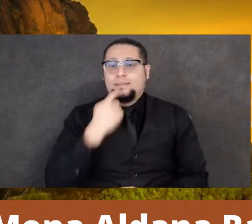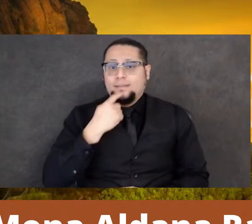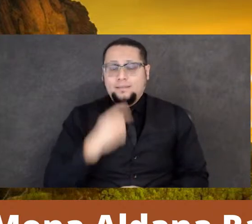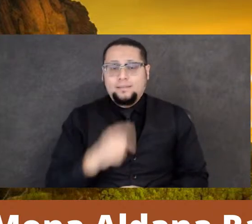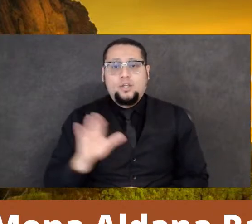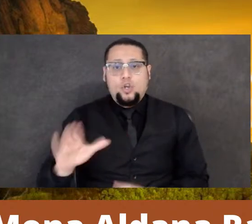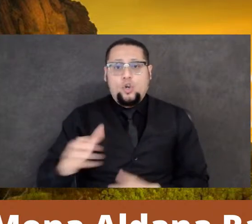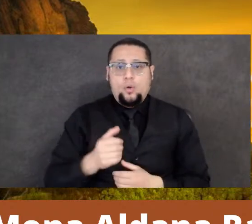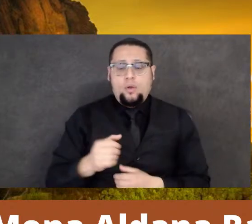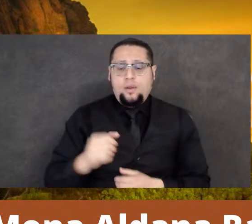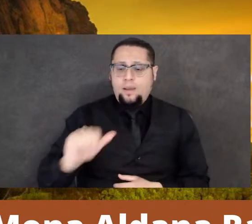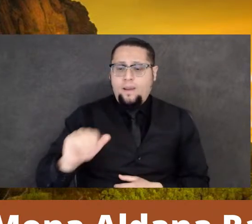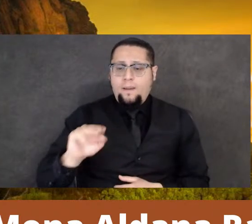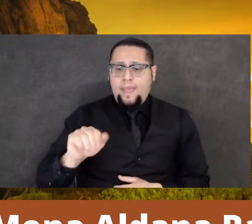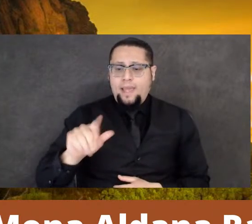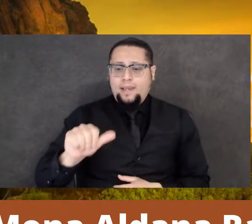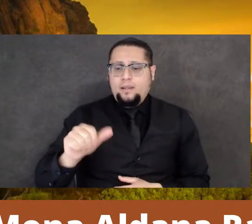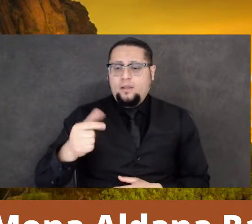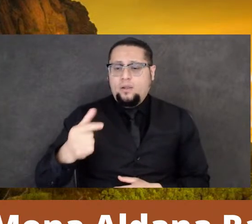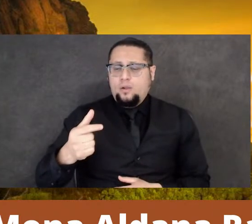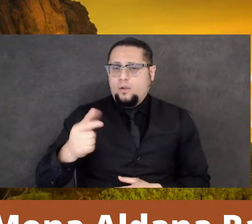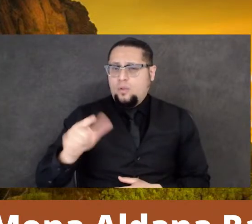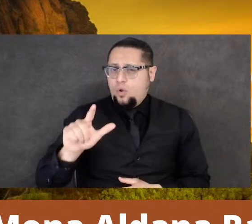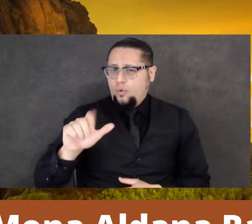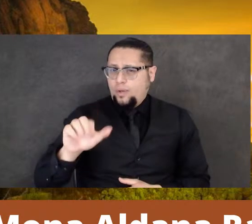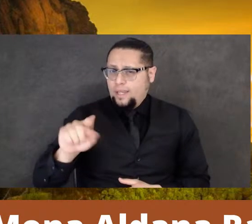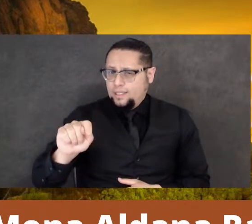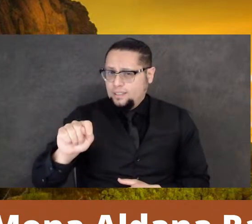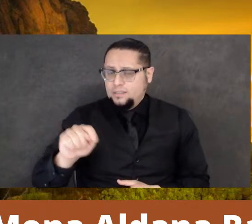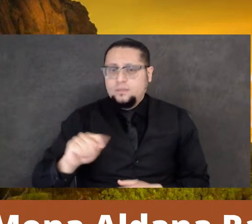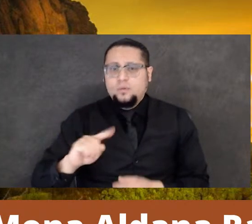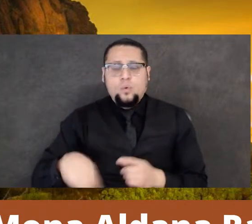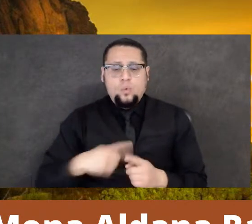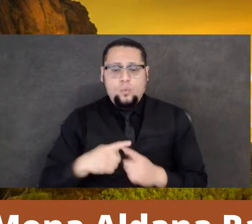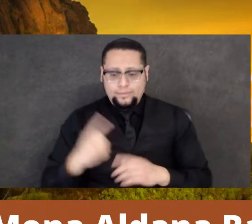her poetry a couple of weeks ago, when